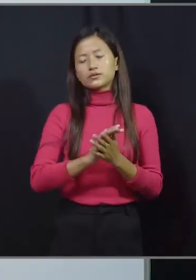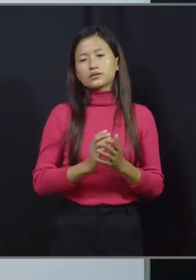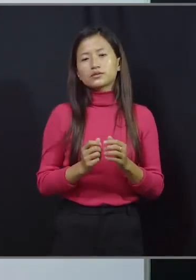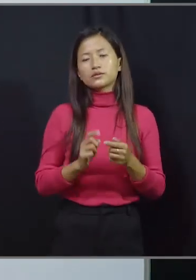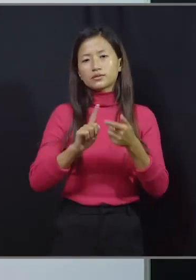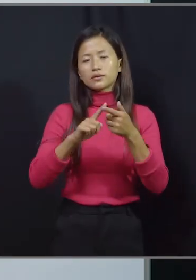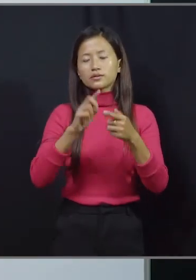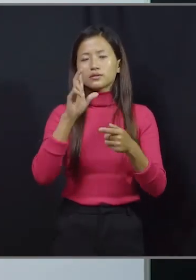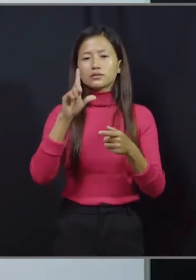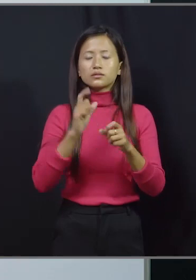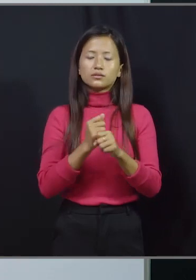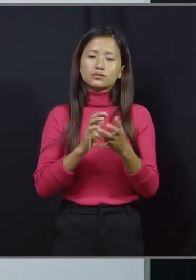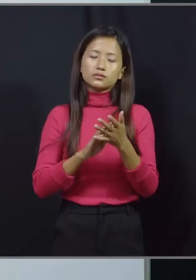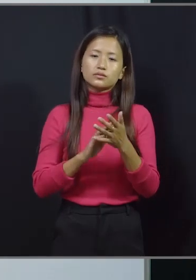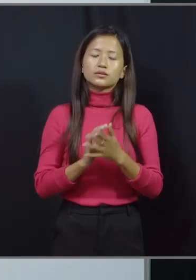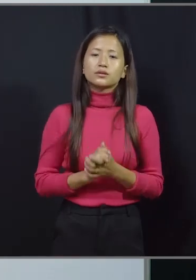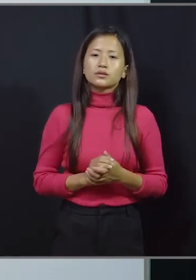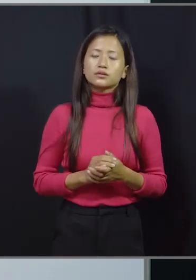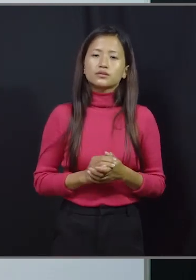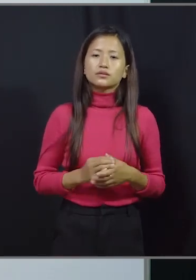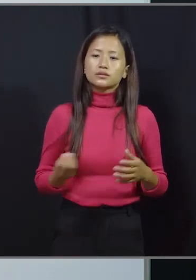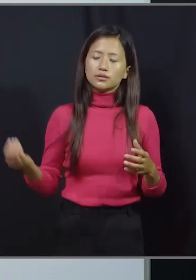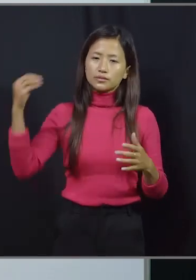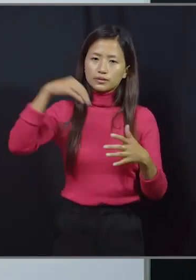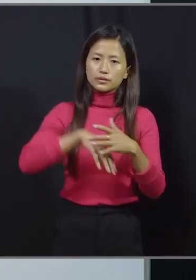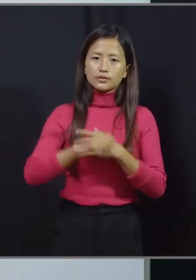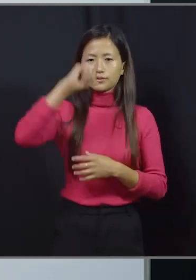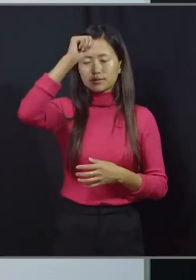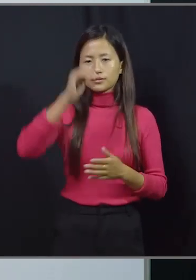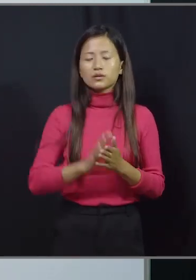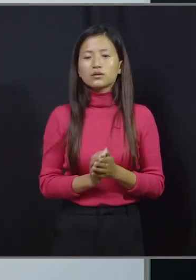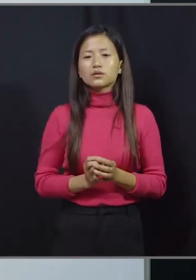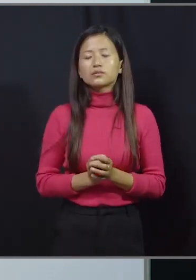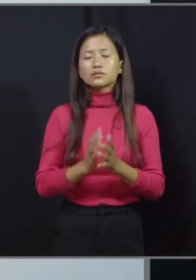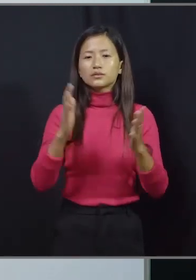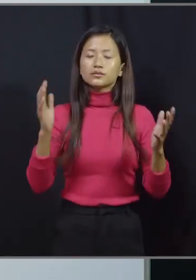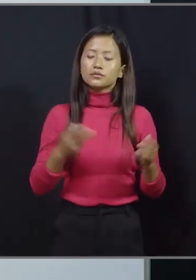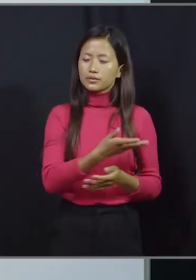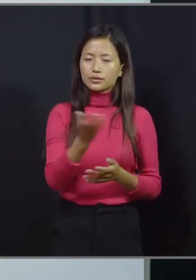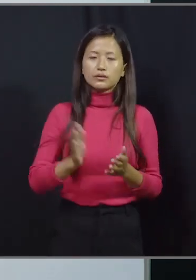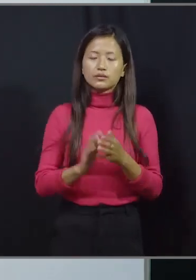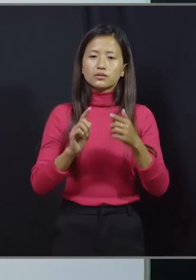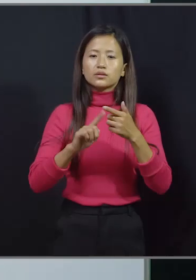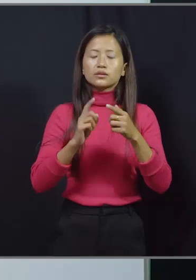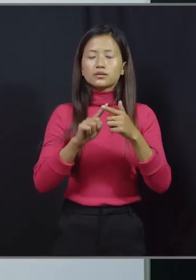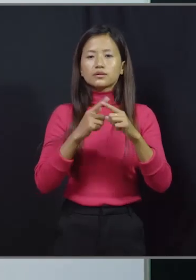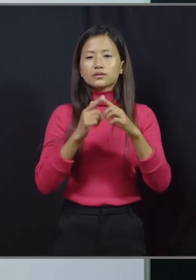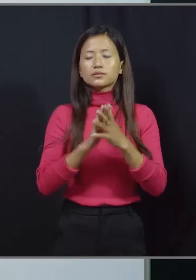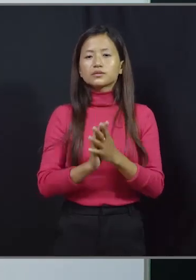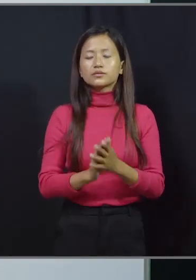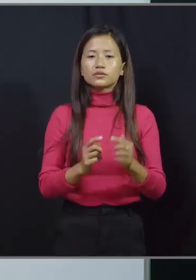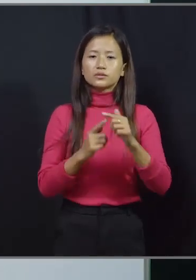pay a very heavy taxes, where the finished products coming from England to India, they were exempted from taxes. That